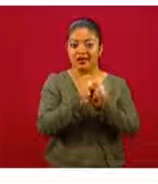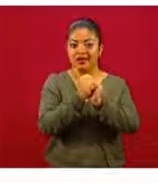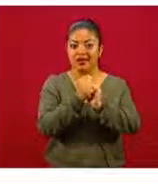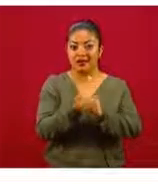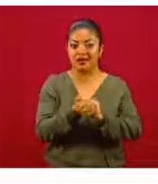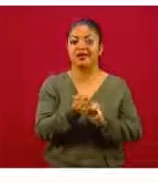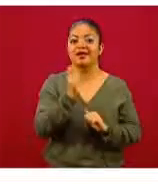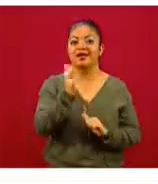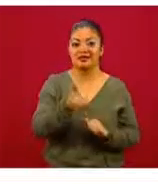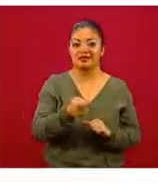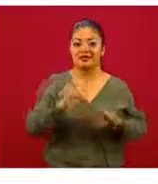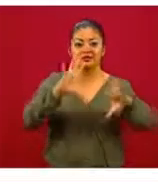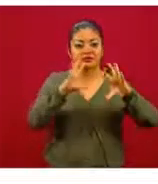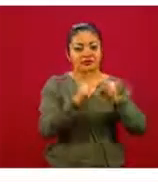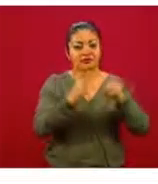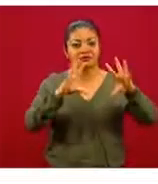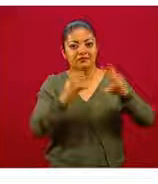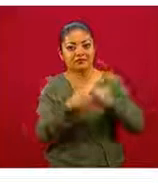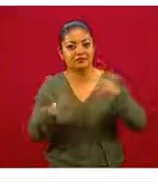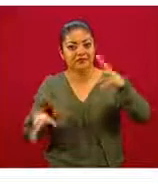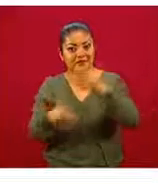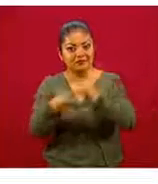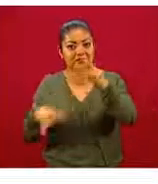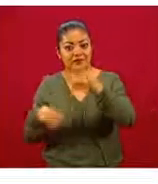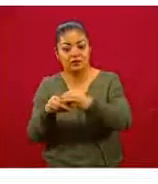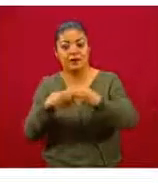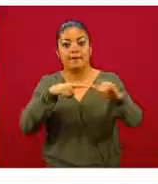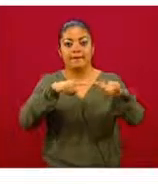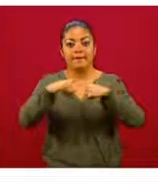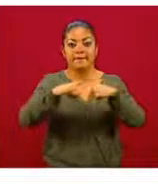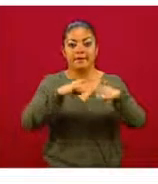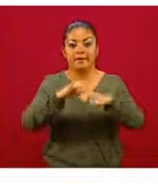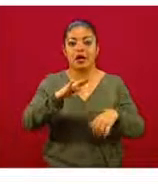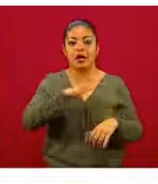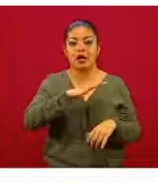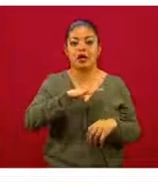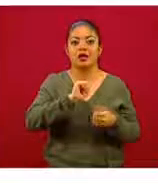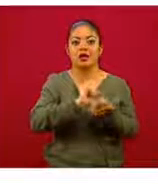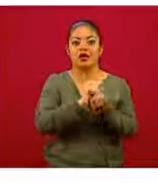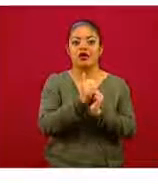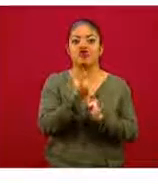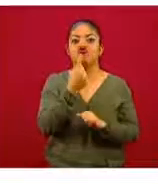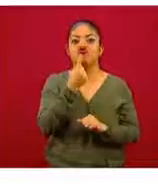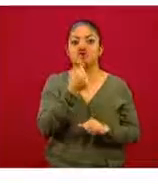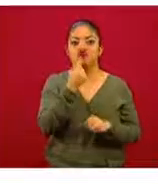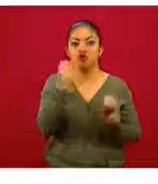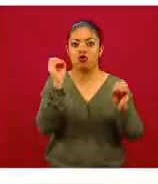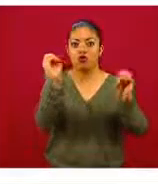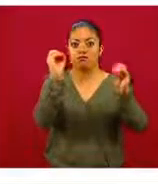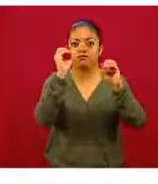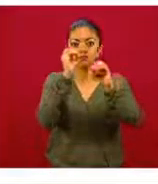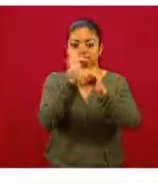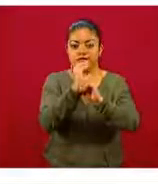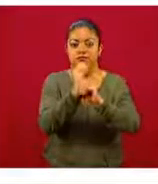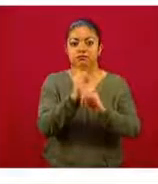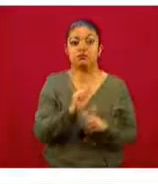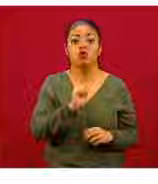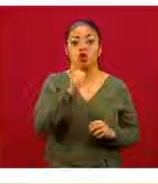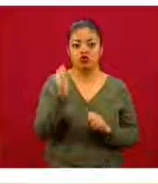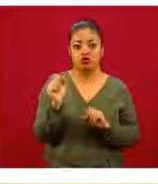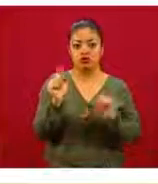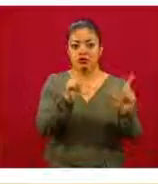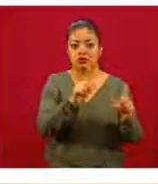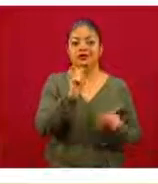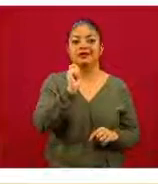You can see on the map where the cases are represented by state and with the darkest color of